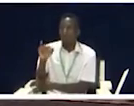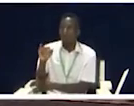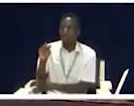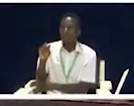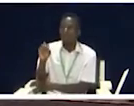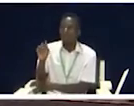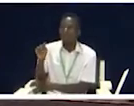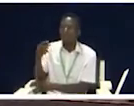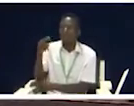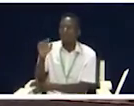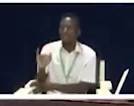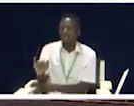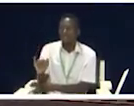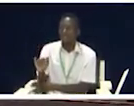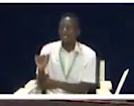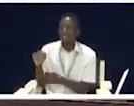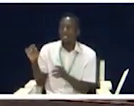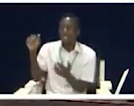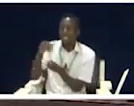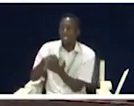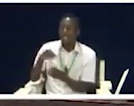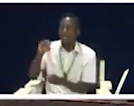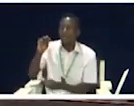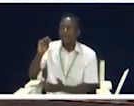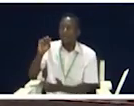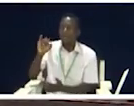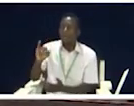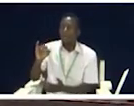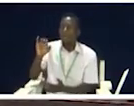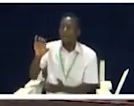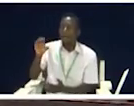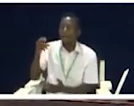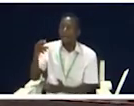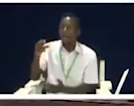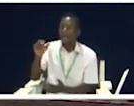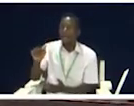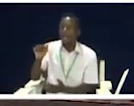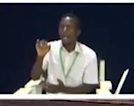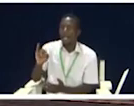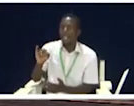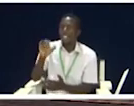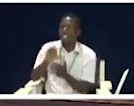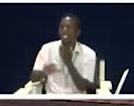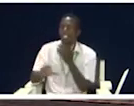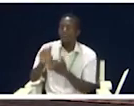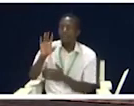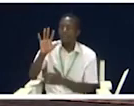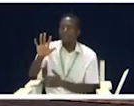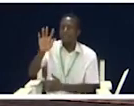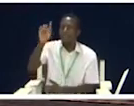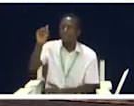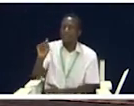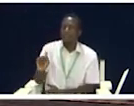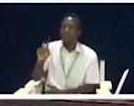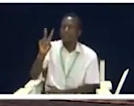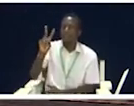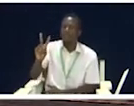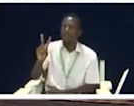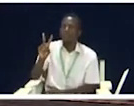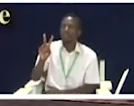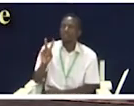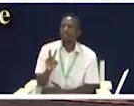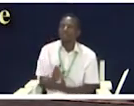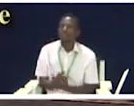Micah chapter 5 verse 2. God still speaking of the greatest wonder to come. Micah chapter 5 verse 2. But you,